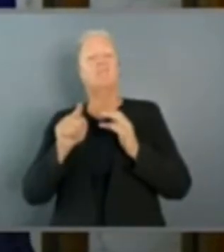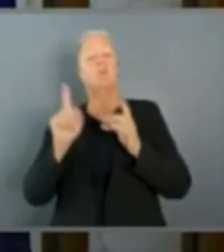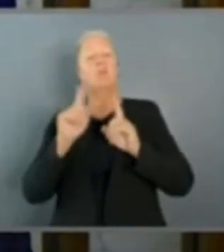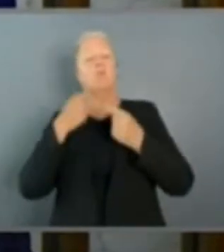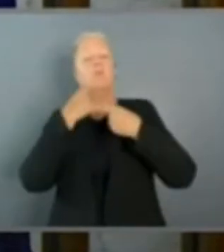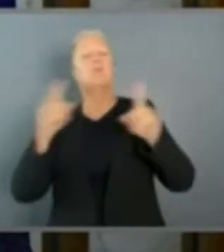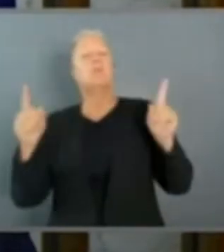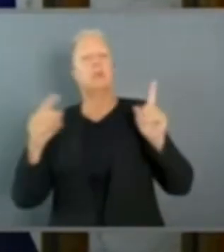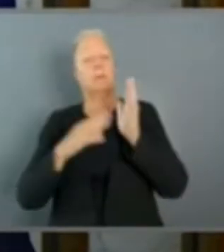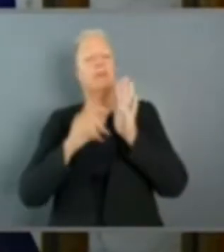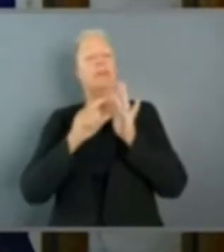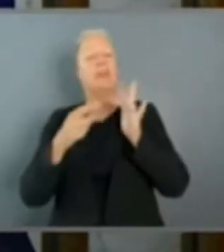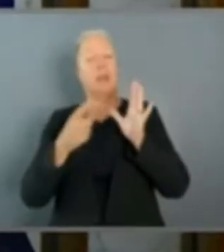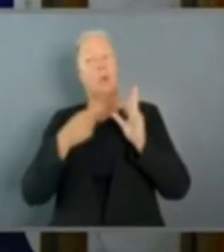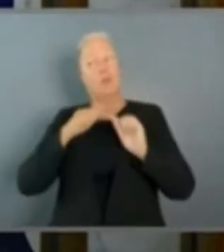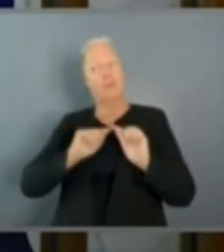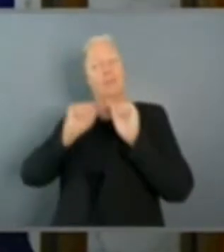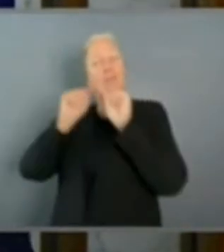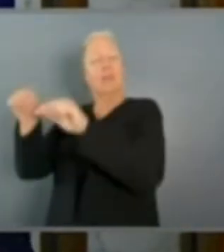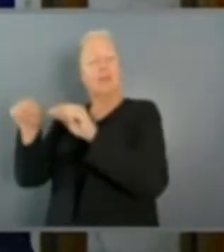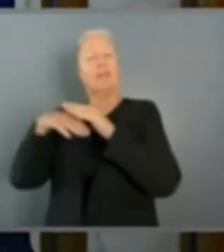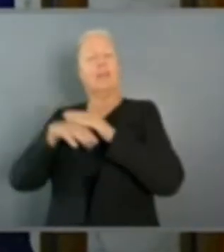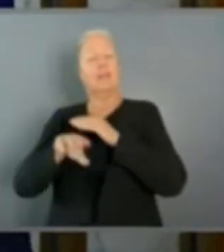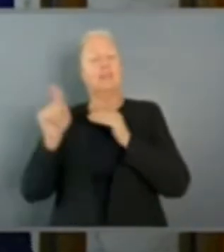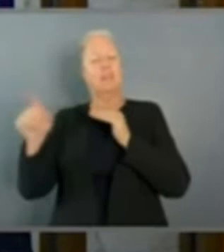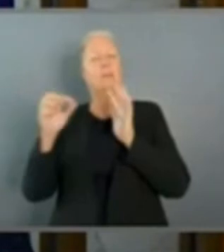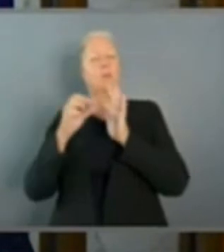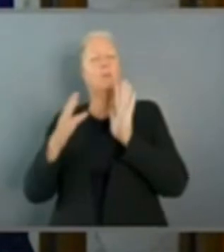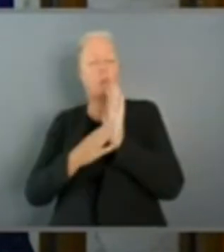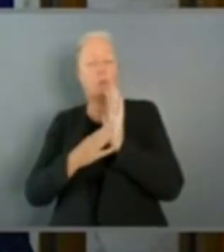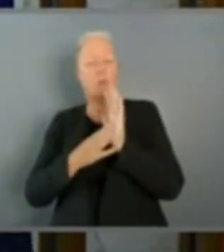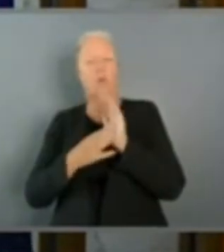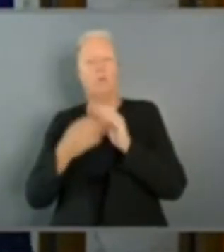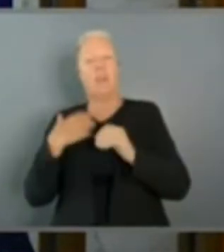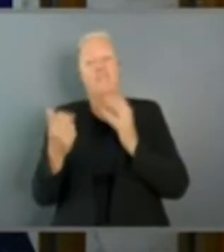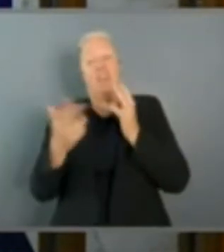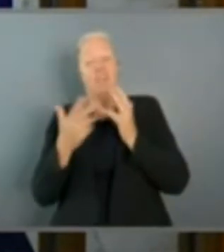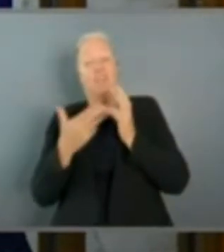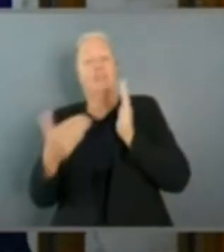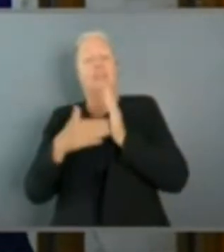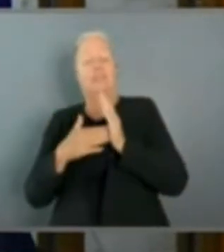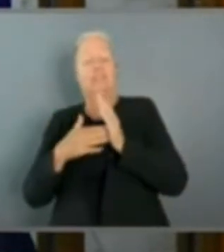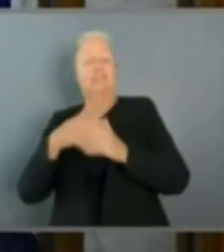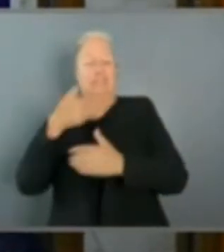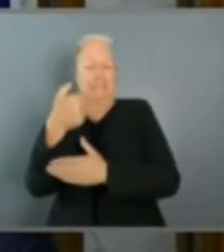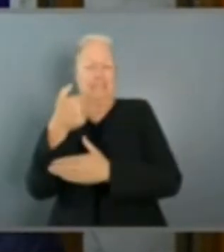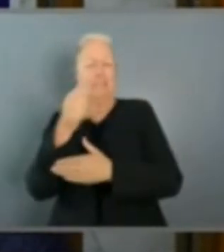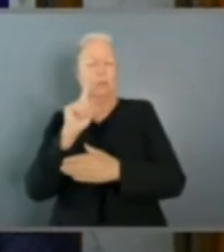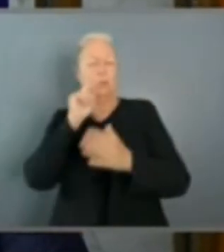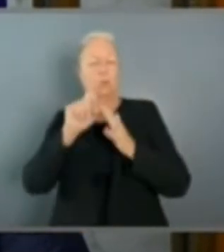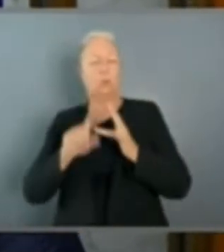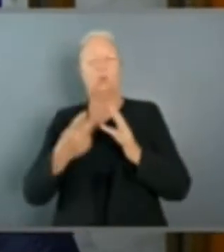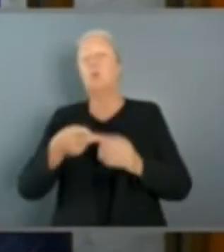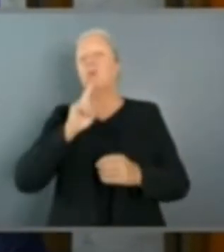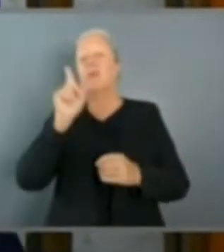that we're working on the ground in Port Moresby with the Papua New Guinea authorities there. We supplied